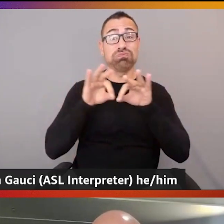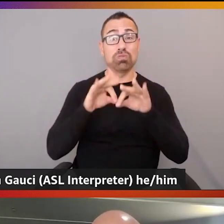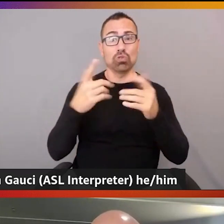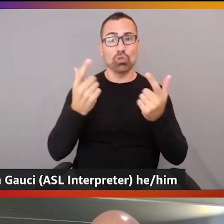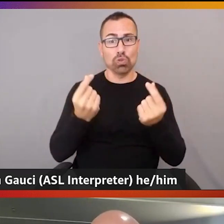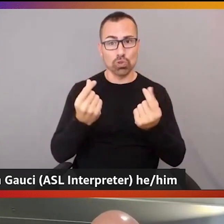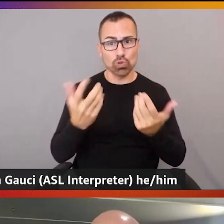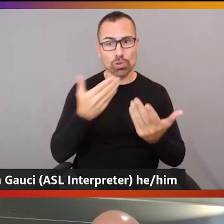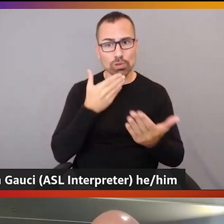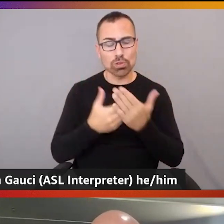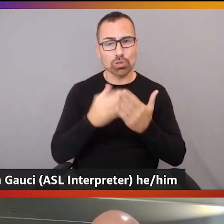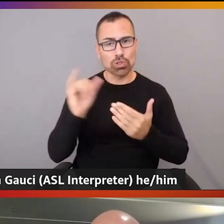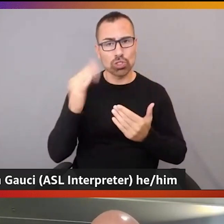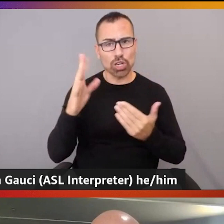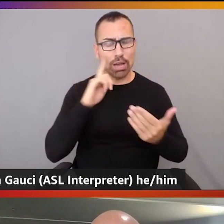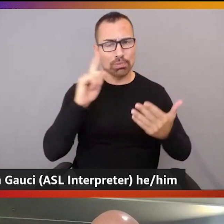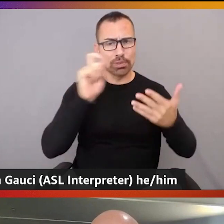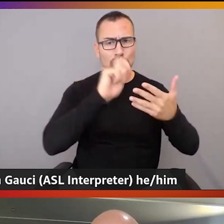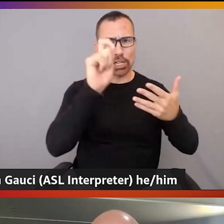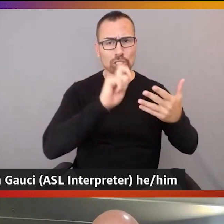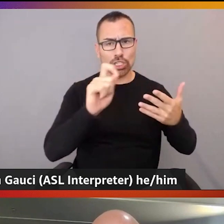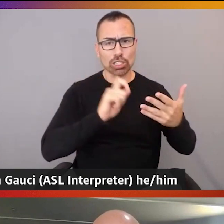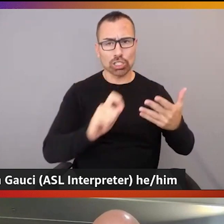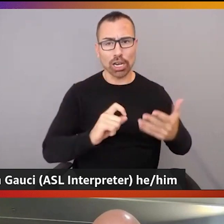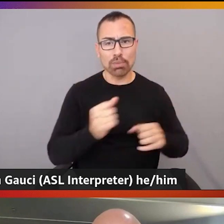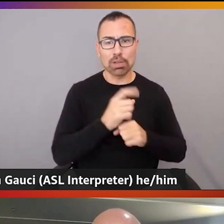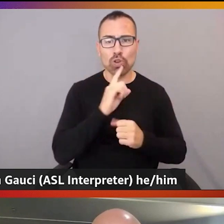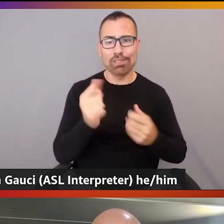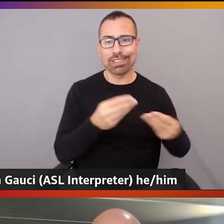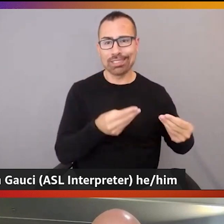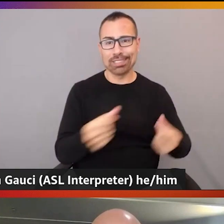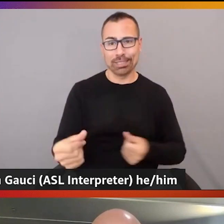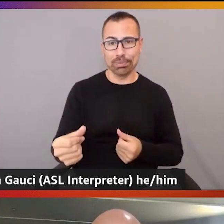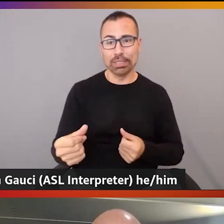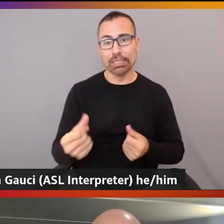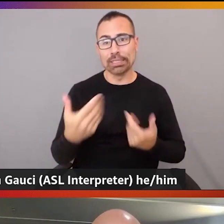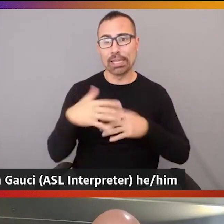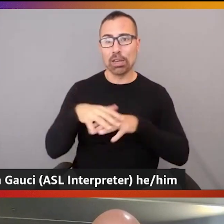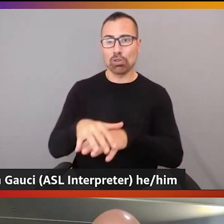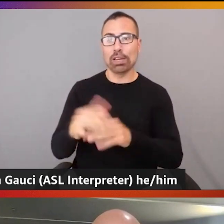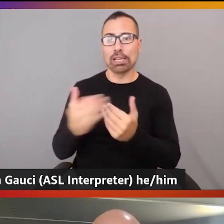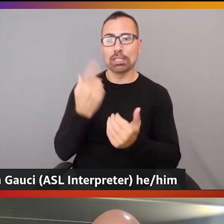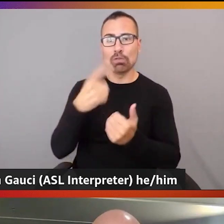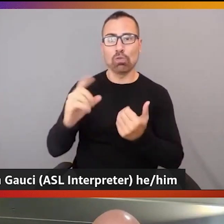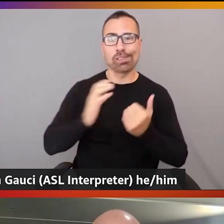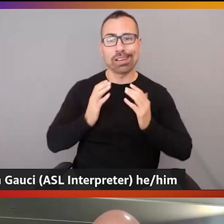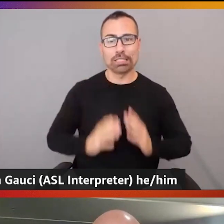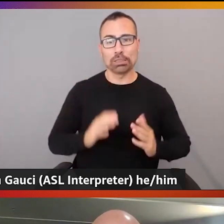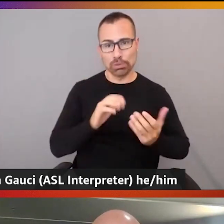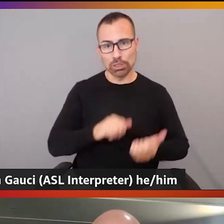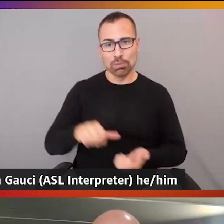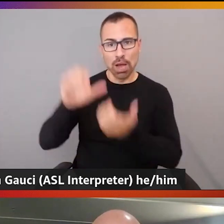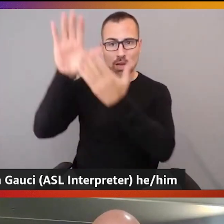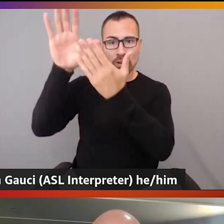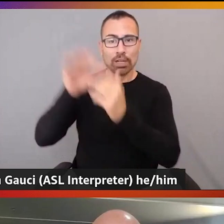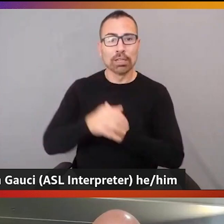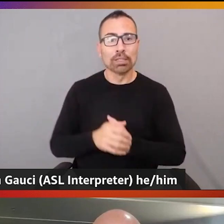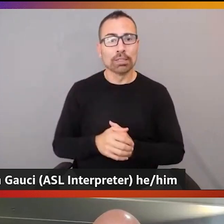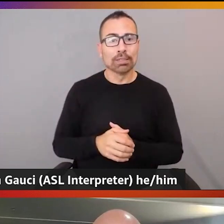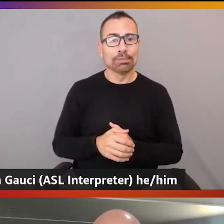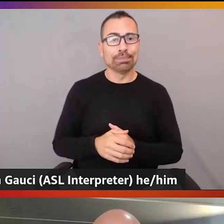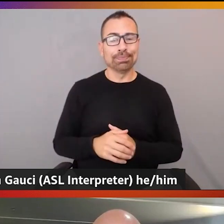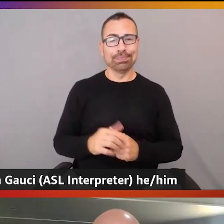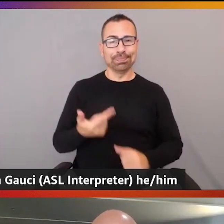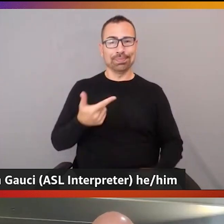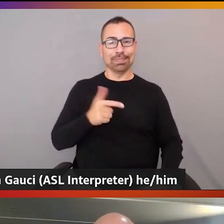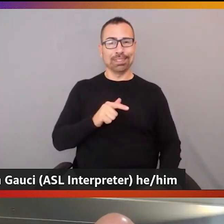do things in a seamless and integrated manner that makes it easy for customers to migrate. Yeah, and it's probably safe to say that no two